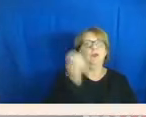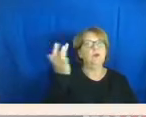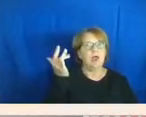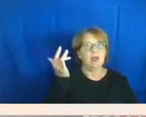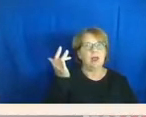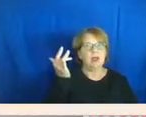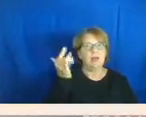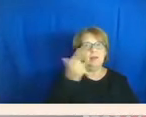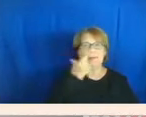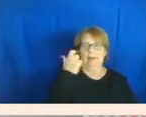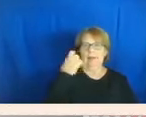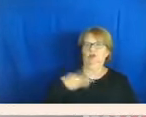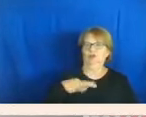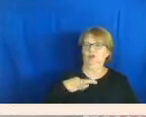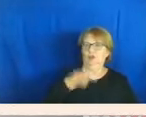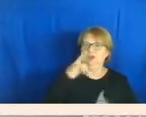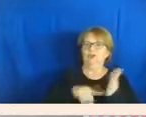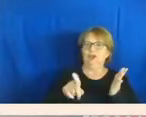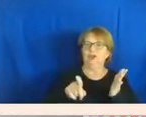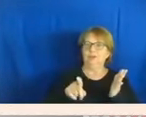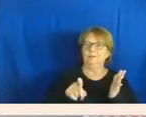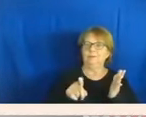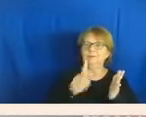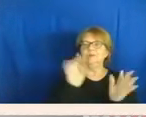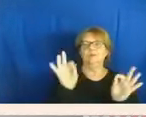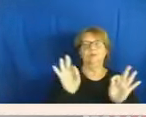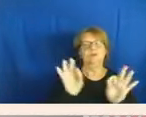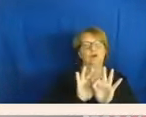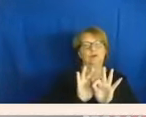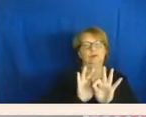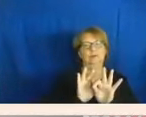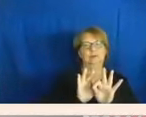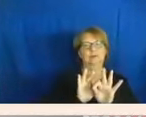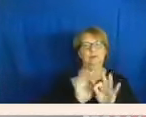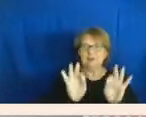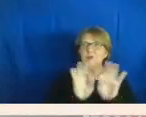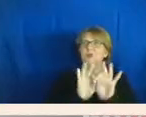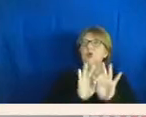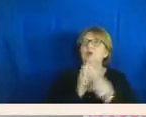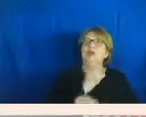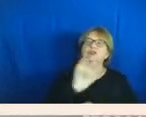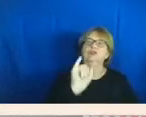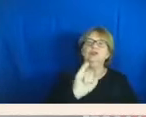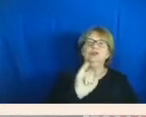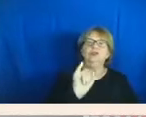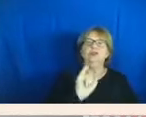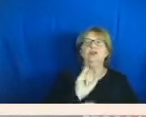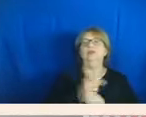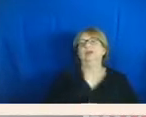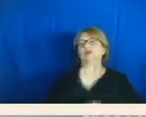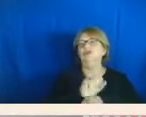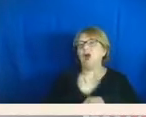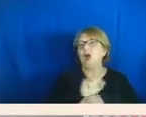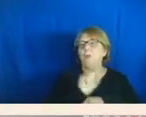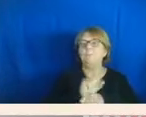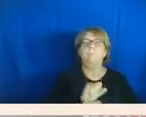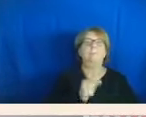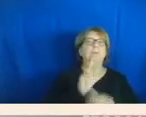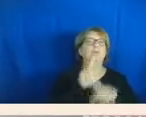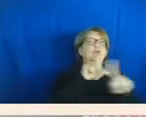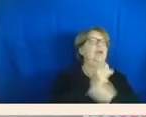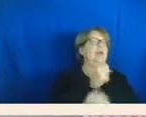check. Very important. It's important when you get insurance, you go to get a job, even when you go get a cell phone, when you